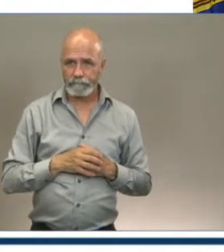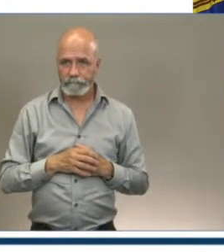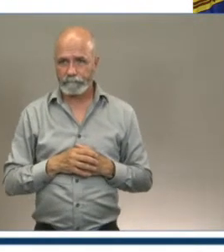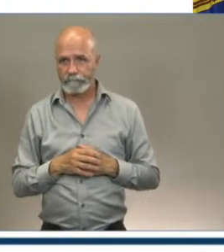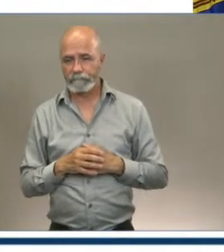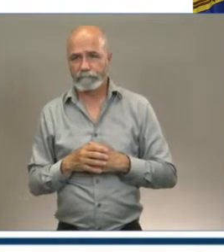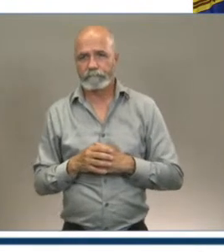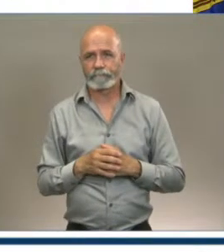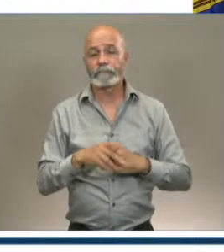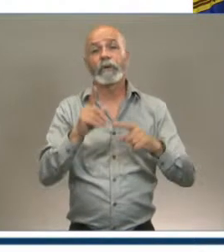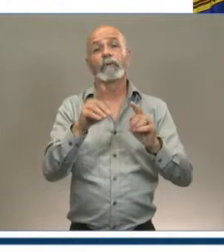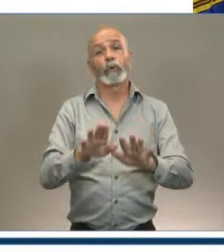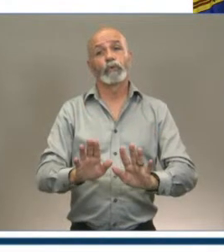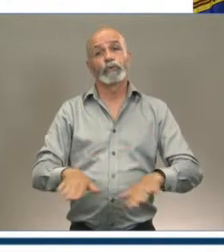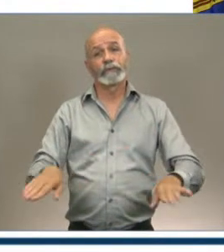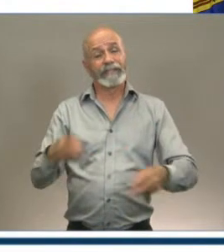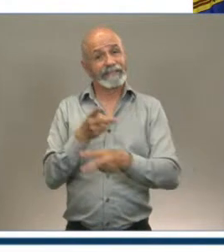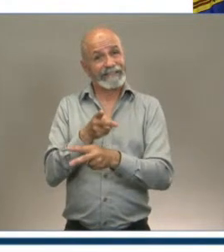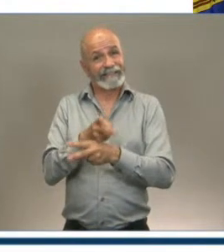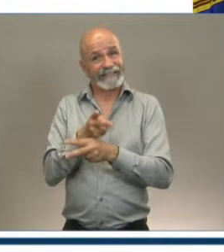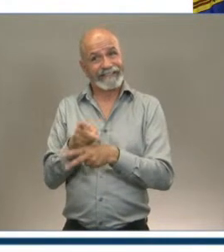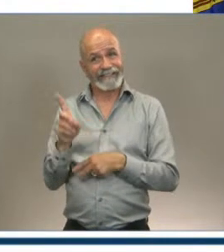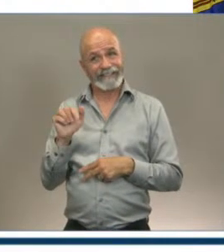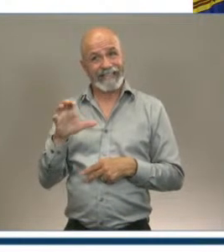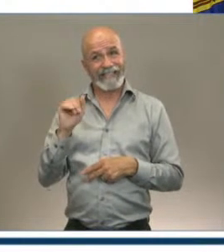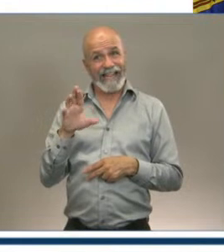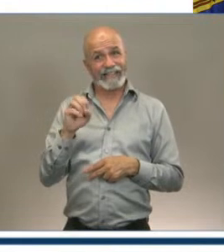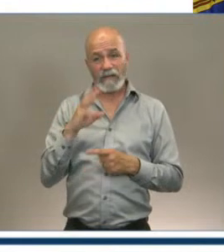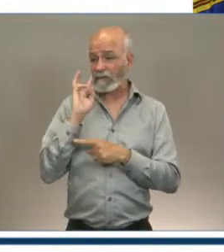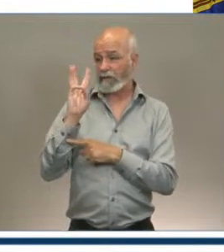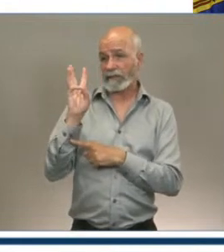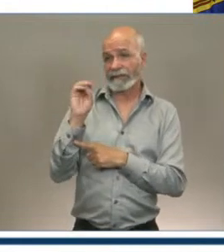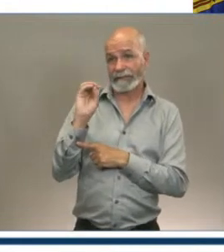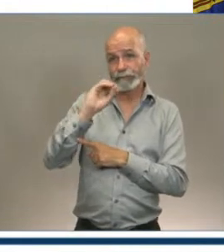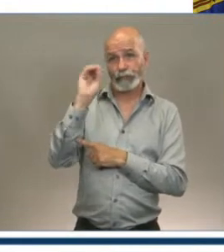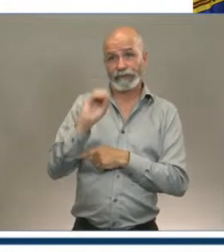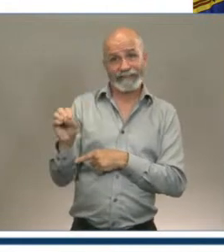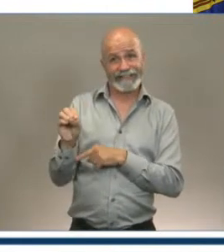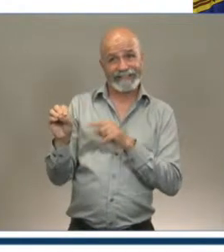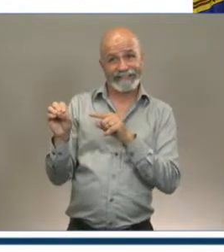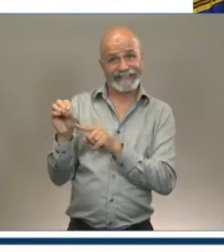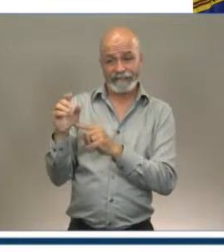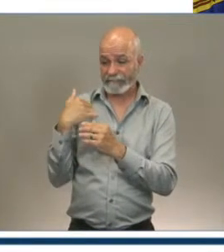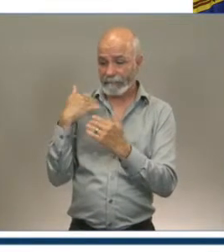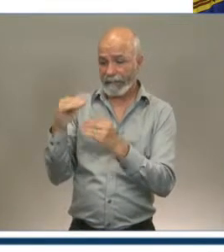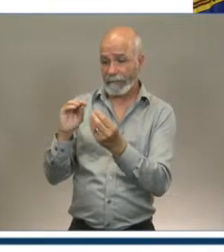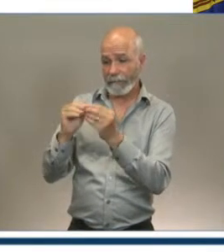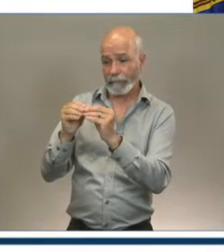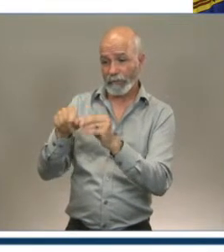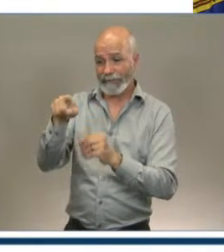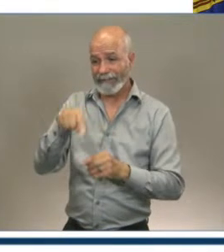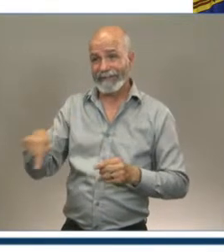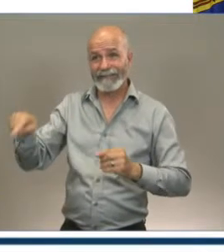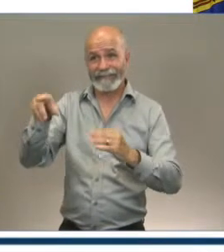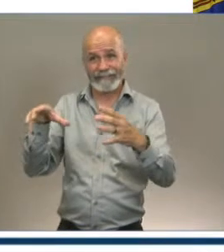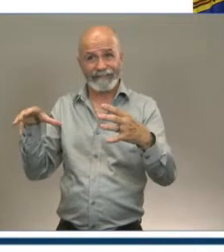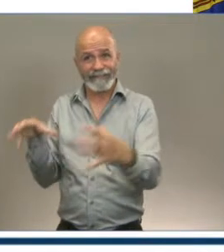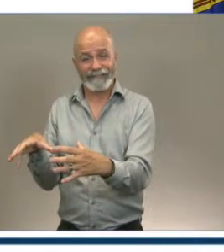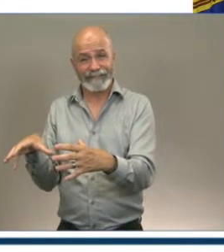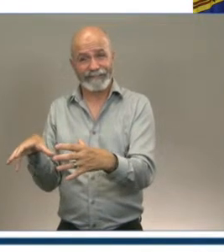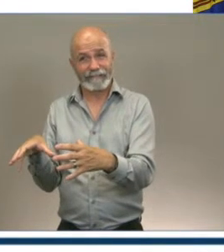centres, are you extending the 60% capacity requirement along with the restrictions till